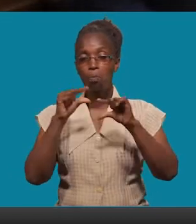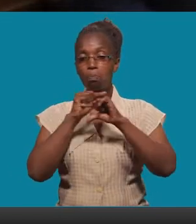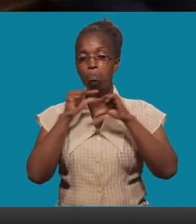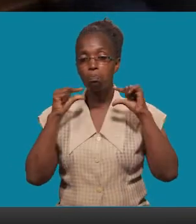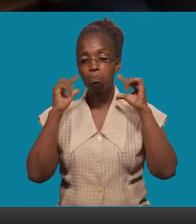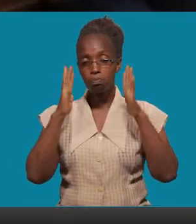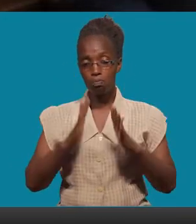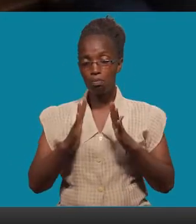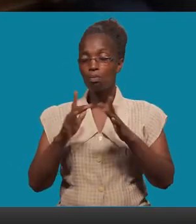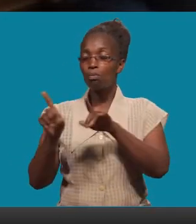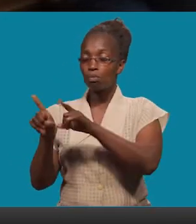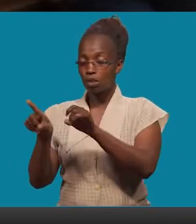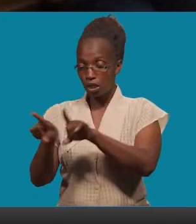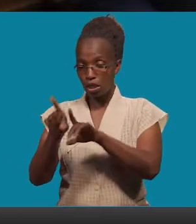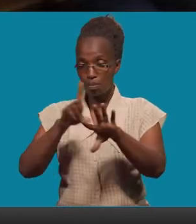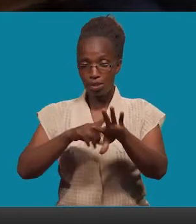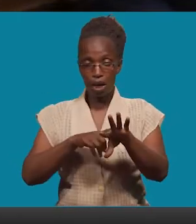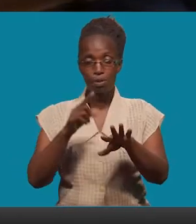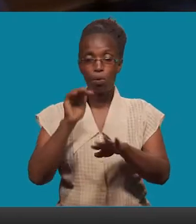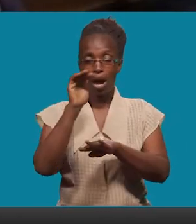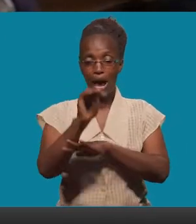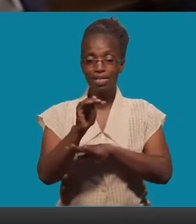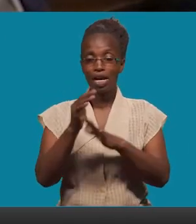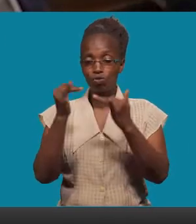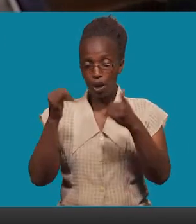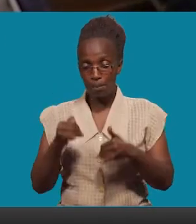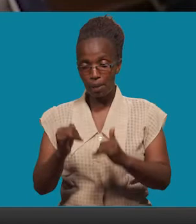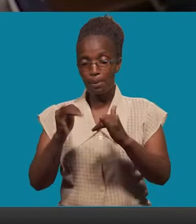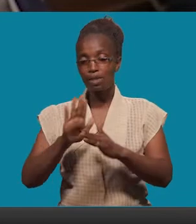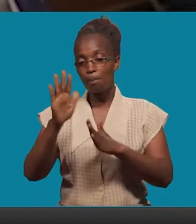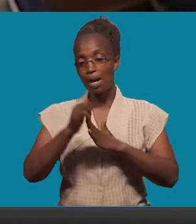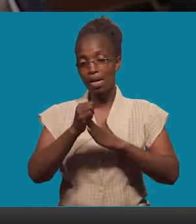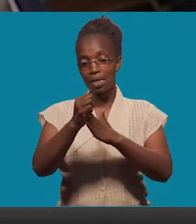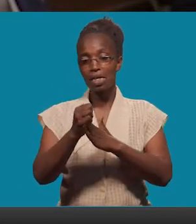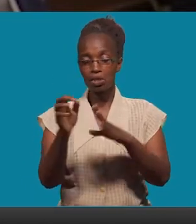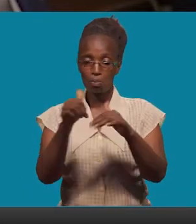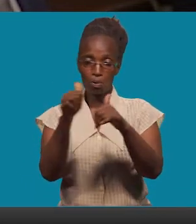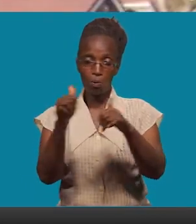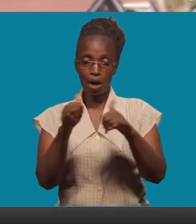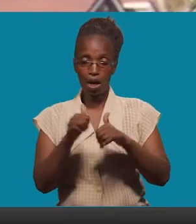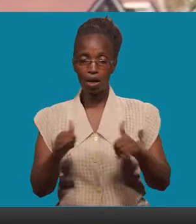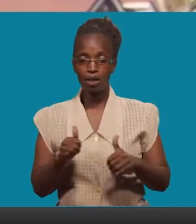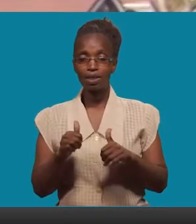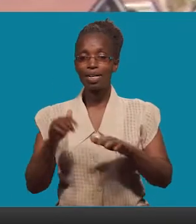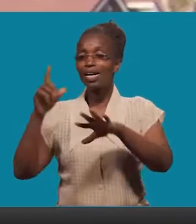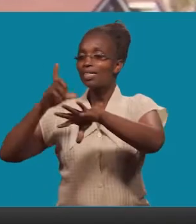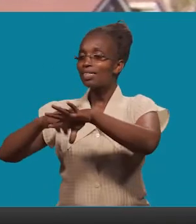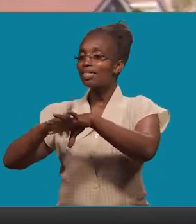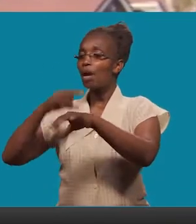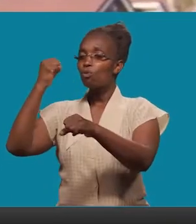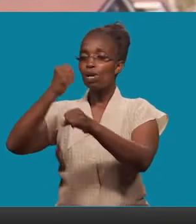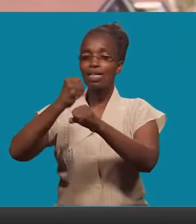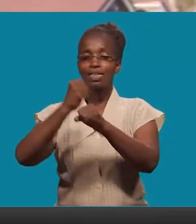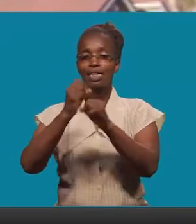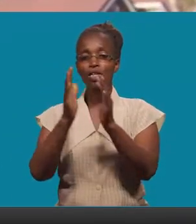vile wakihimizwa kutekeleza wajibu wao vyema wakati wanaelekea kwenye uchaguzi mkuu. We were dealing with an issue